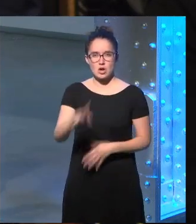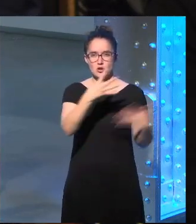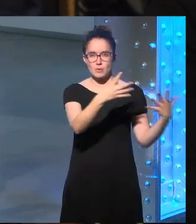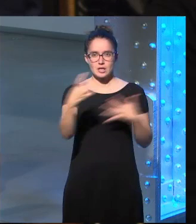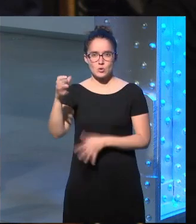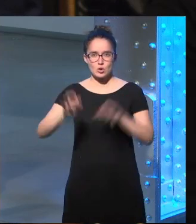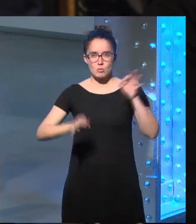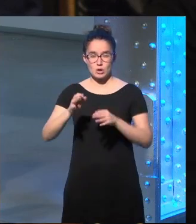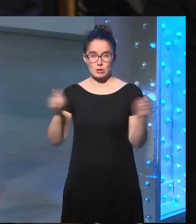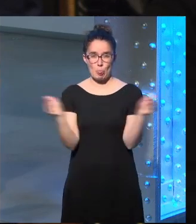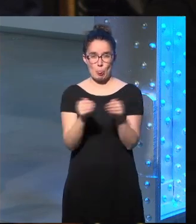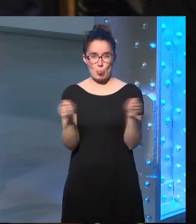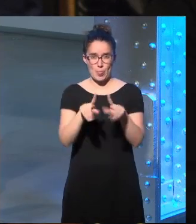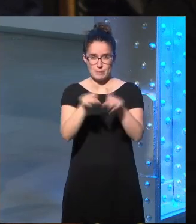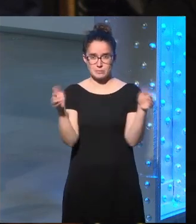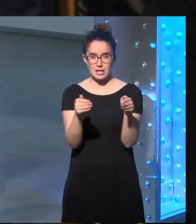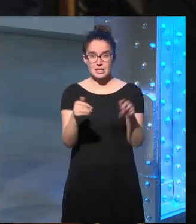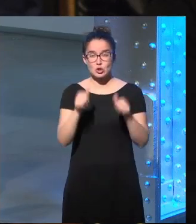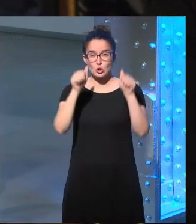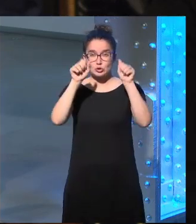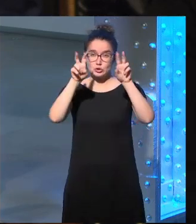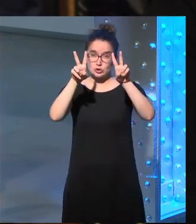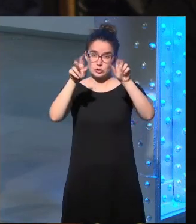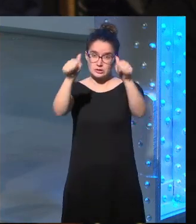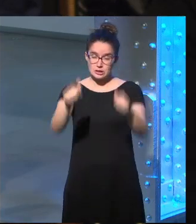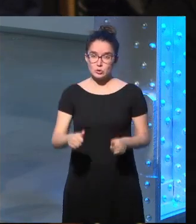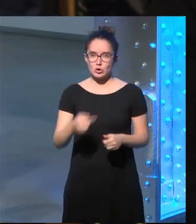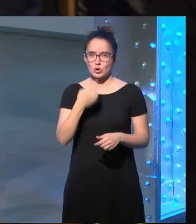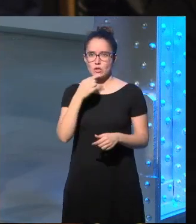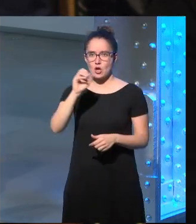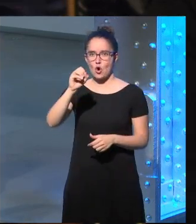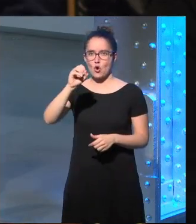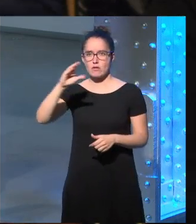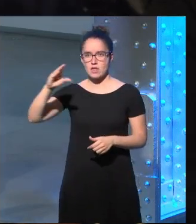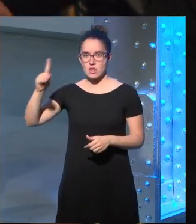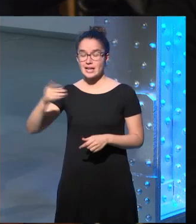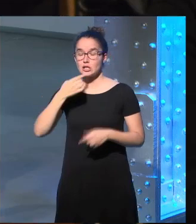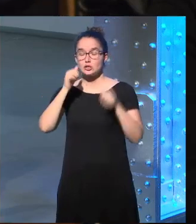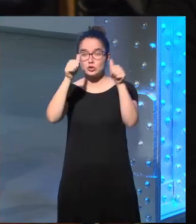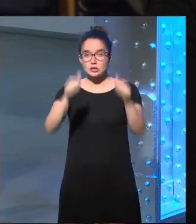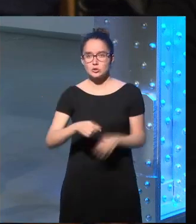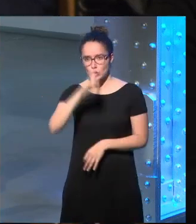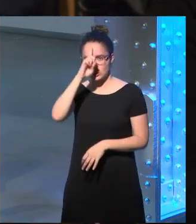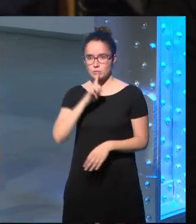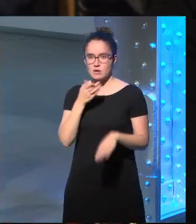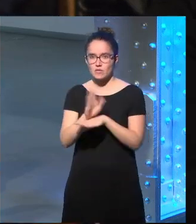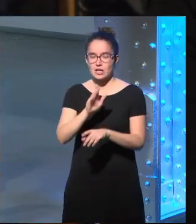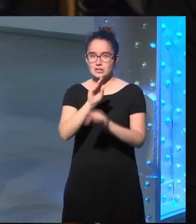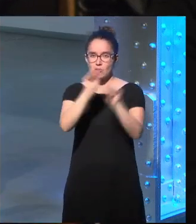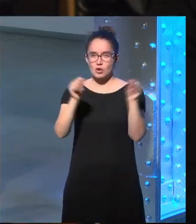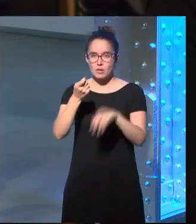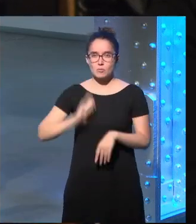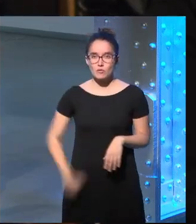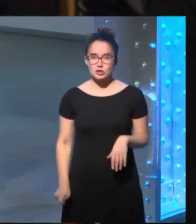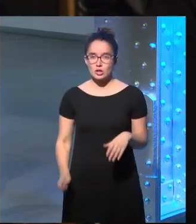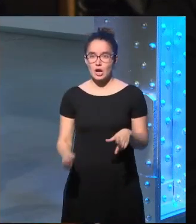change in the Spanish businesses. About 91% of the Spanish companies, those profiles,